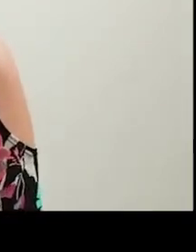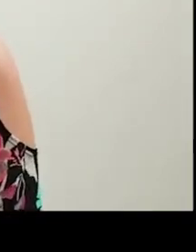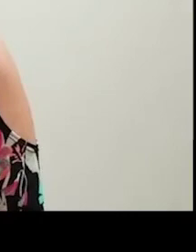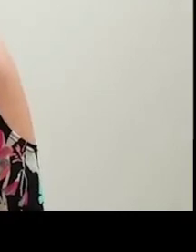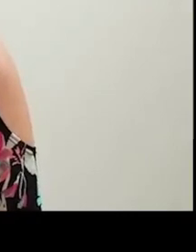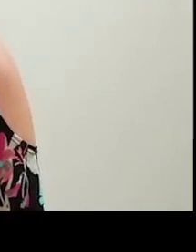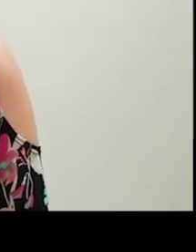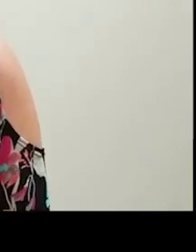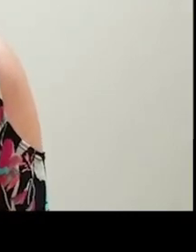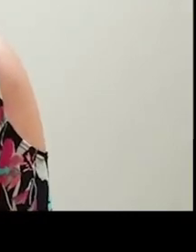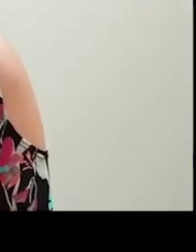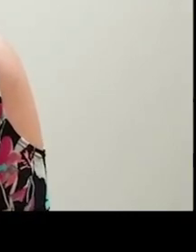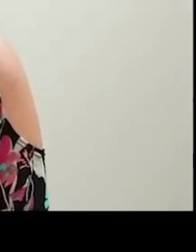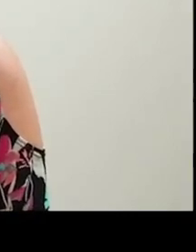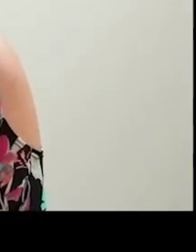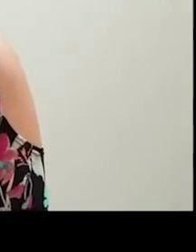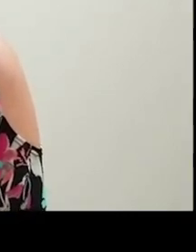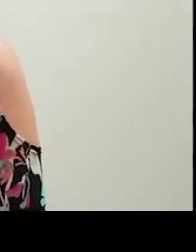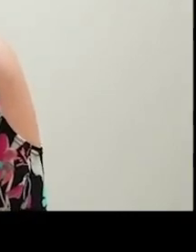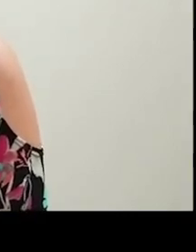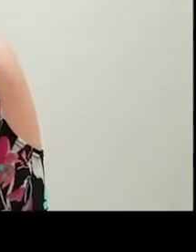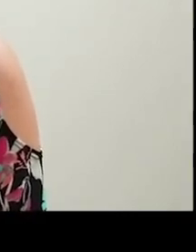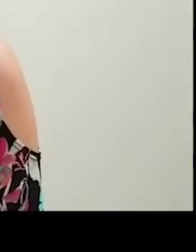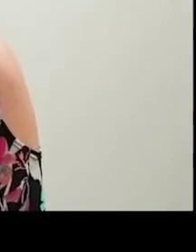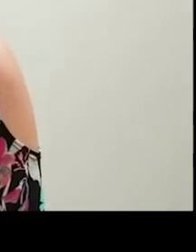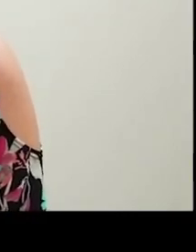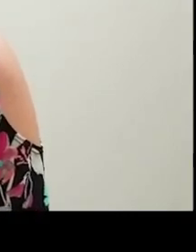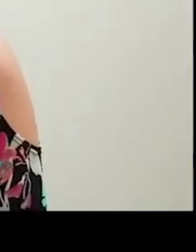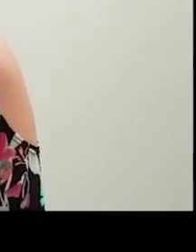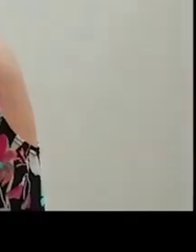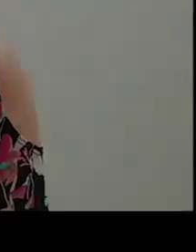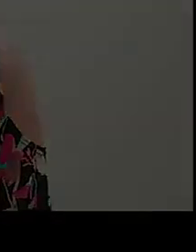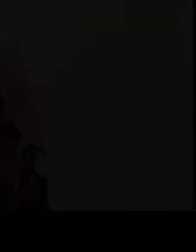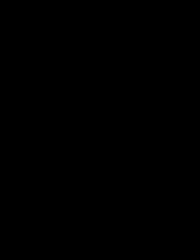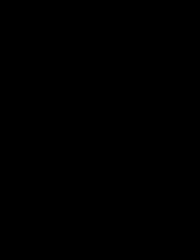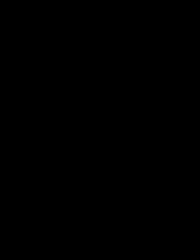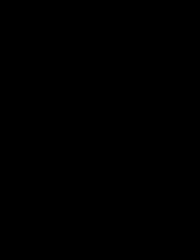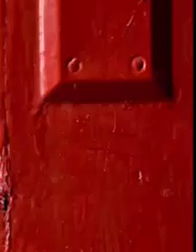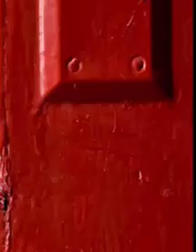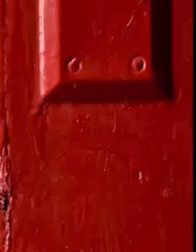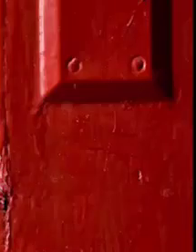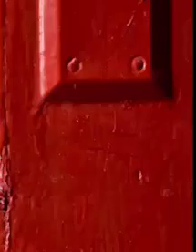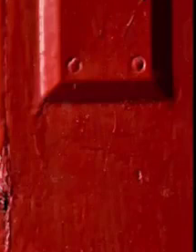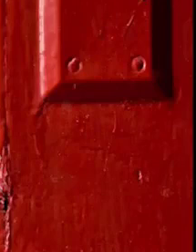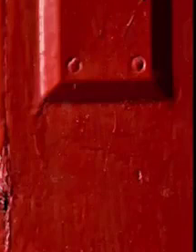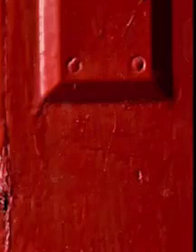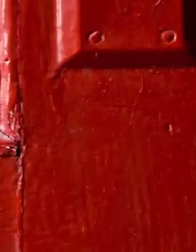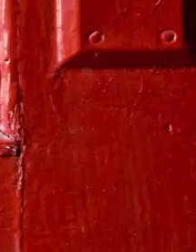Westside. And don't forget to join us online tonight for tonight's message.